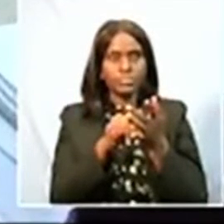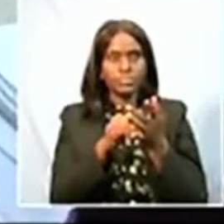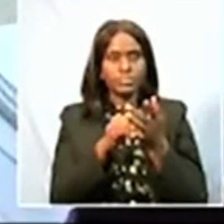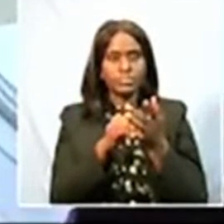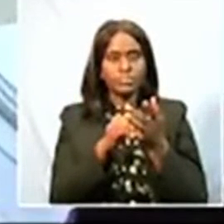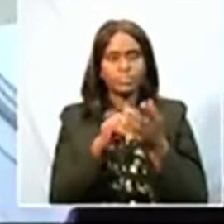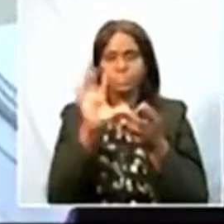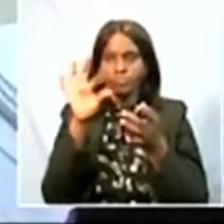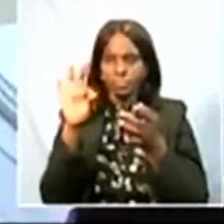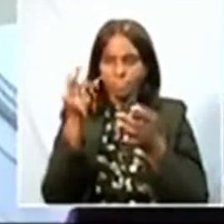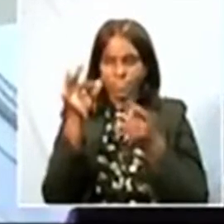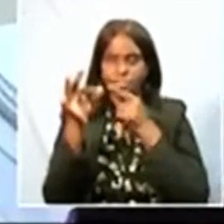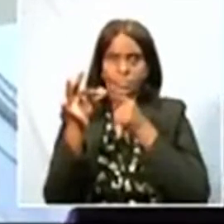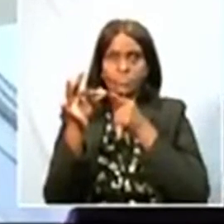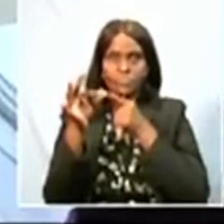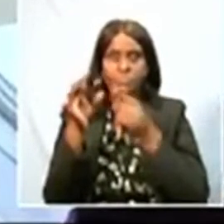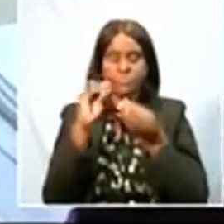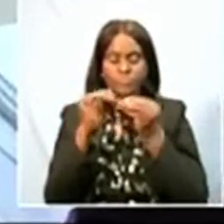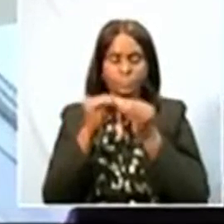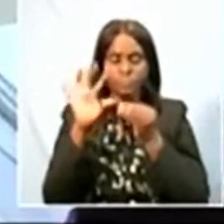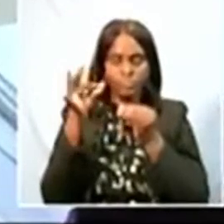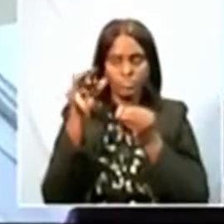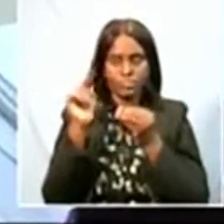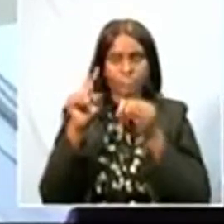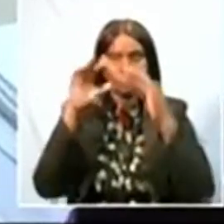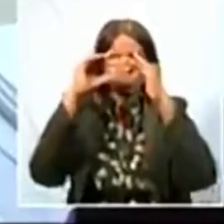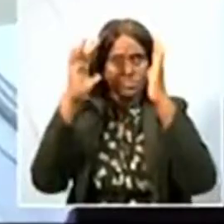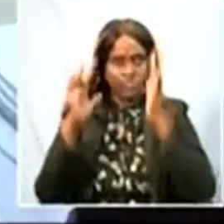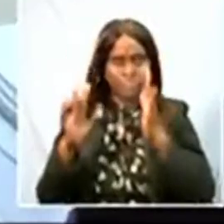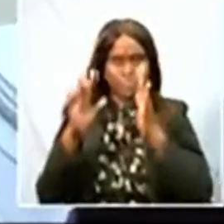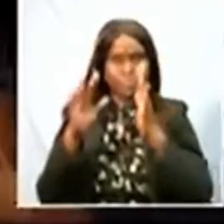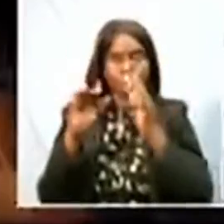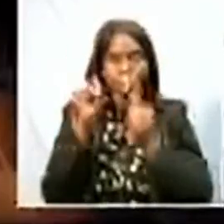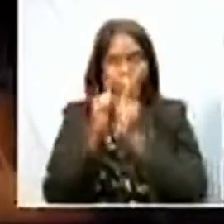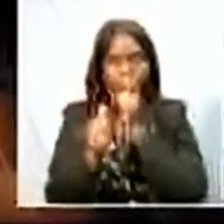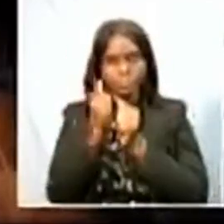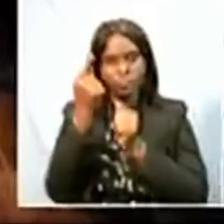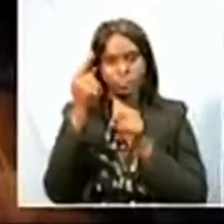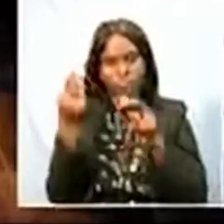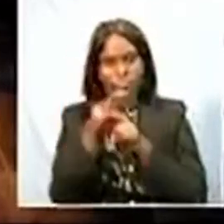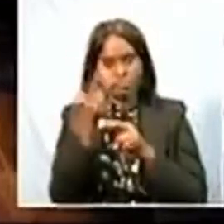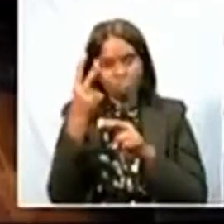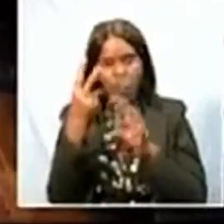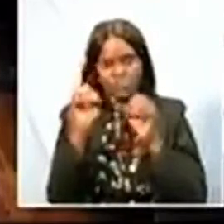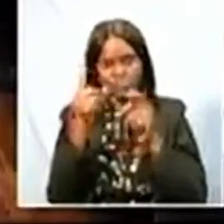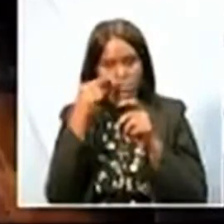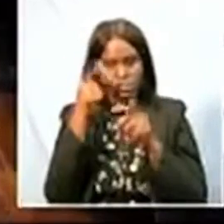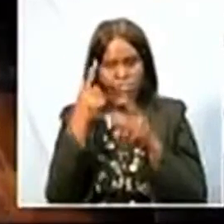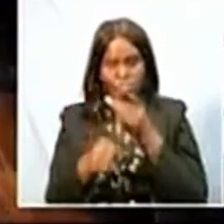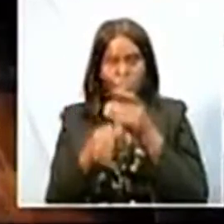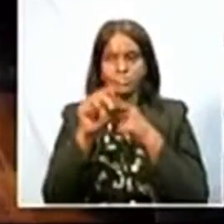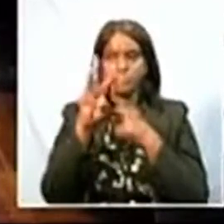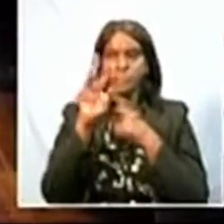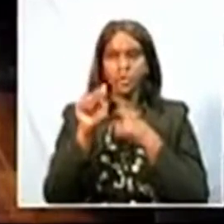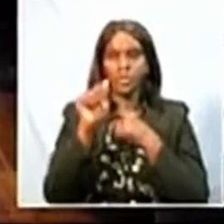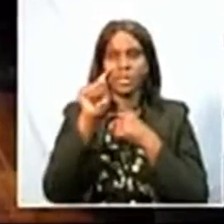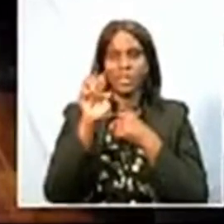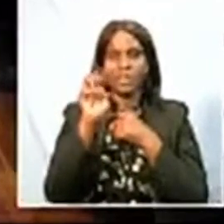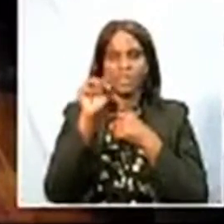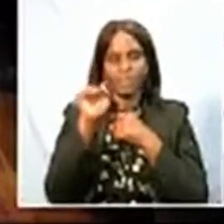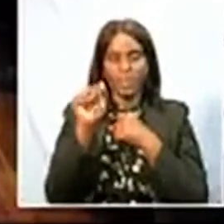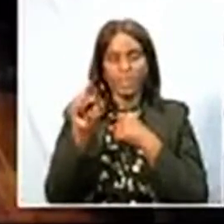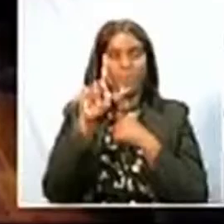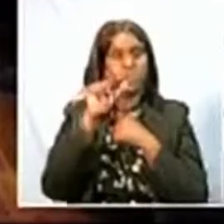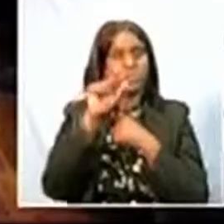the 9th one was a blown-off roof. Well, that is 1x2. Okay. For Watema. Those are